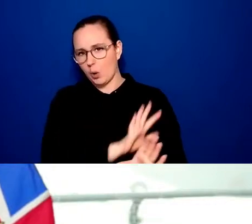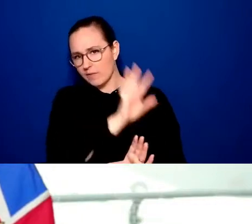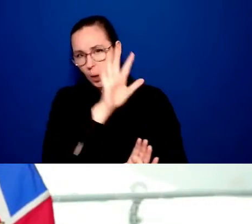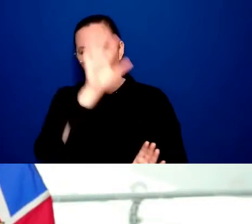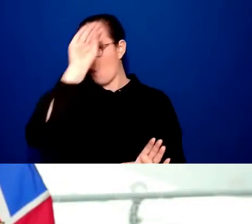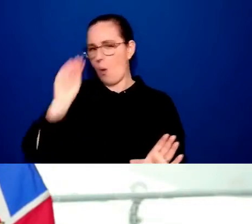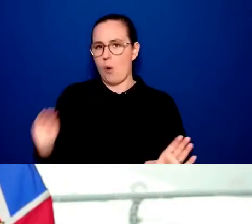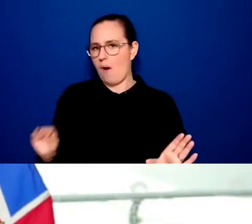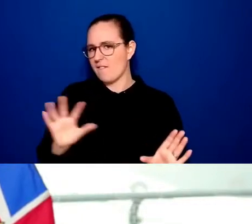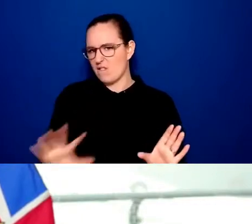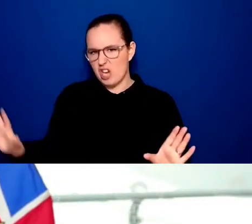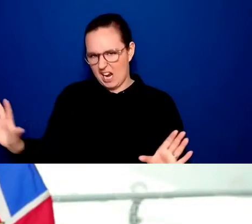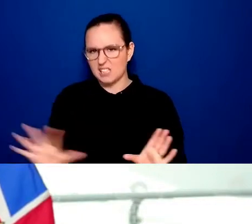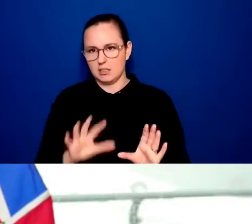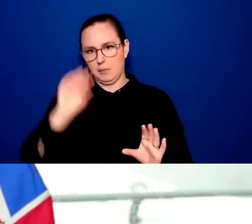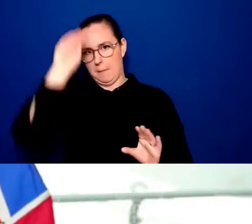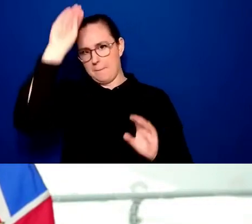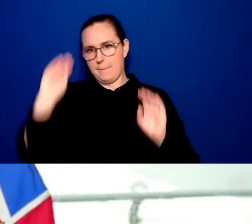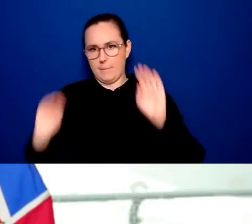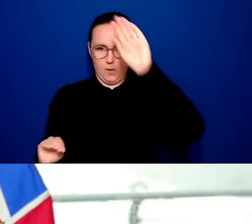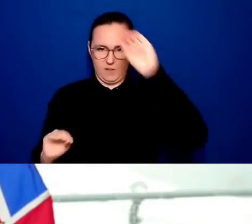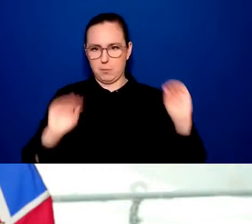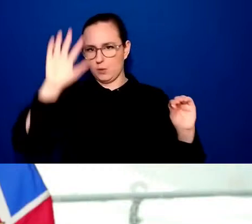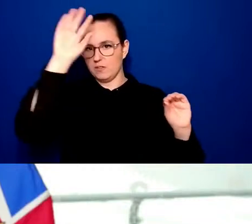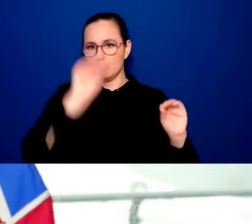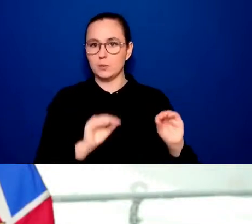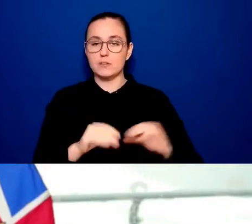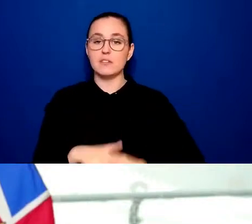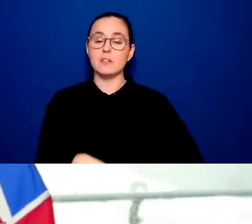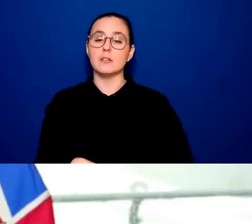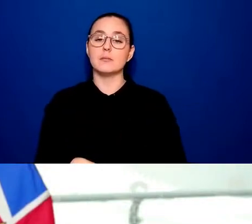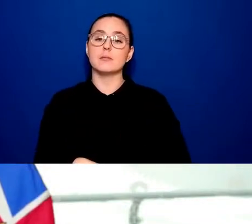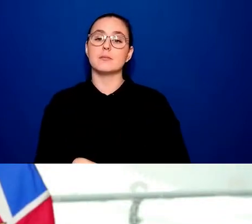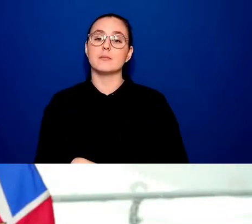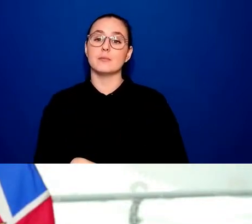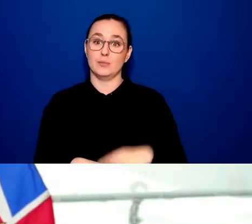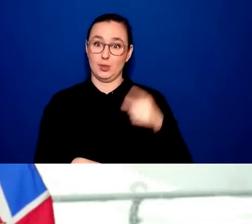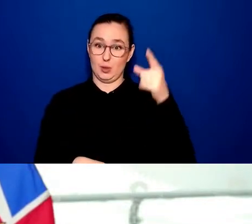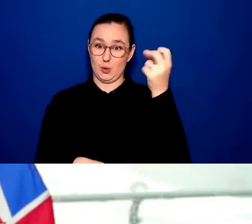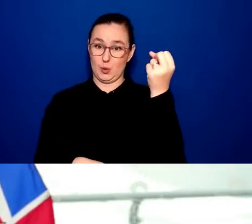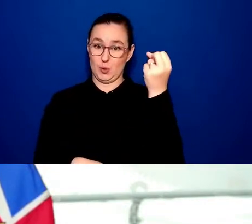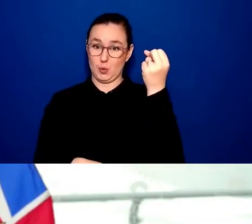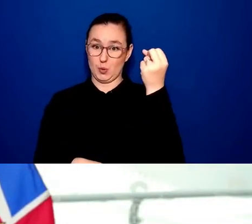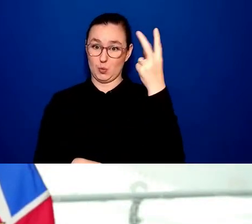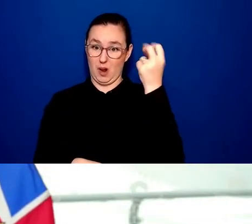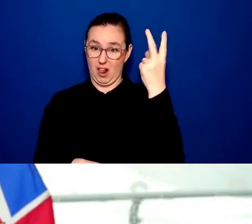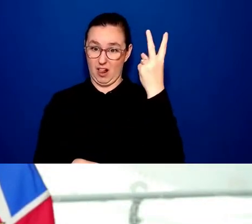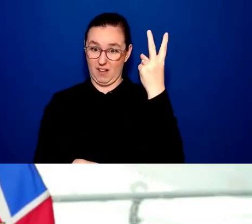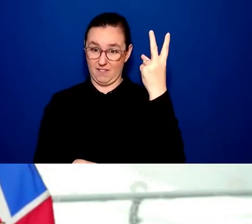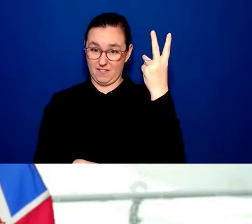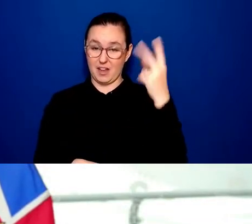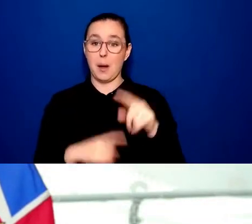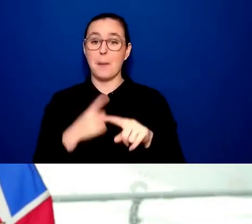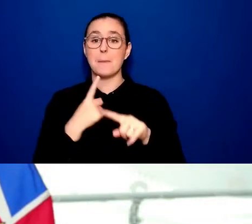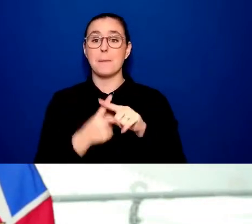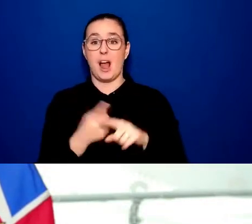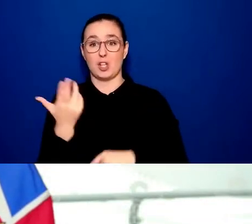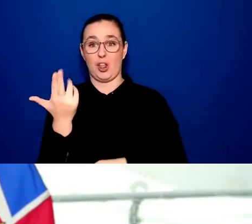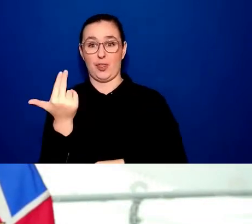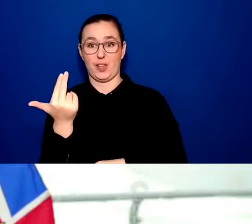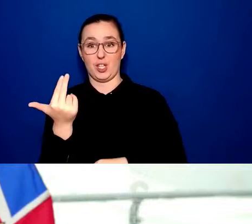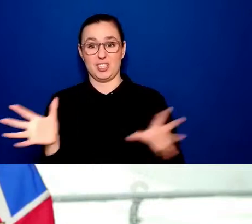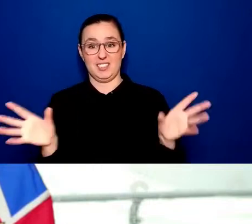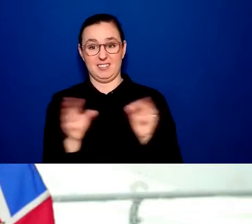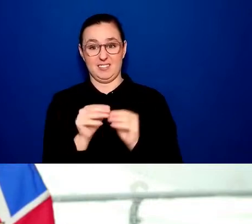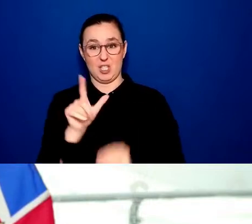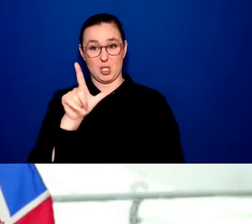Authority. That number, the total number as of today, that 12, there have been an additional 13 for a total of 25